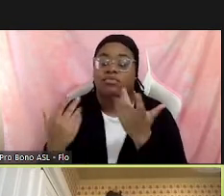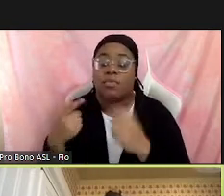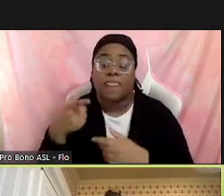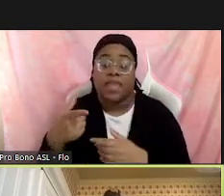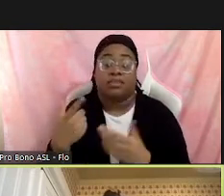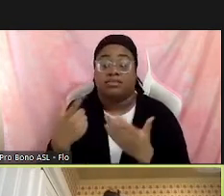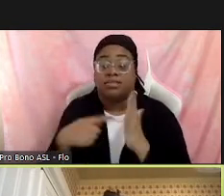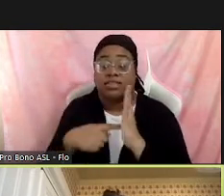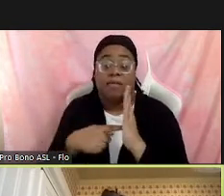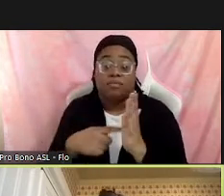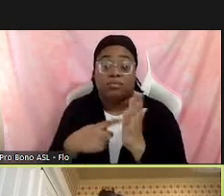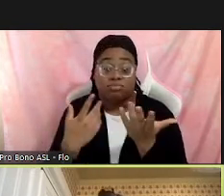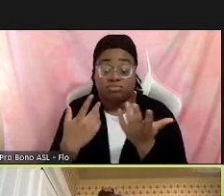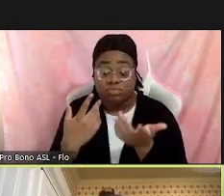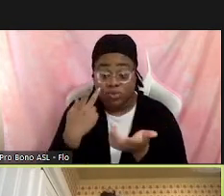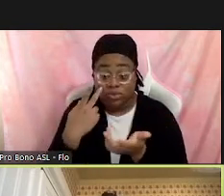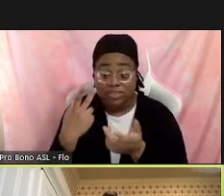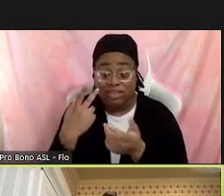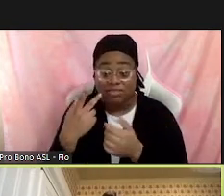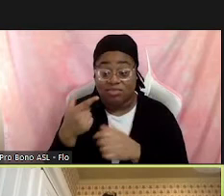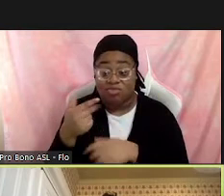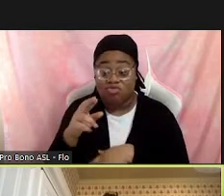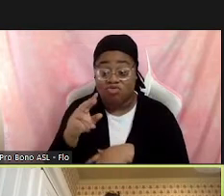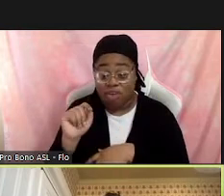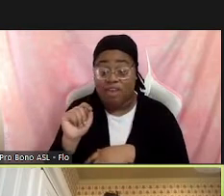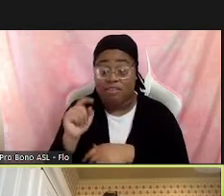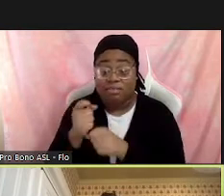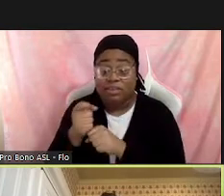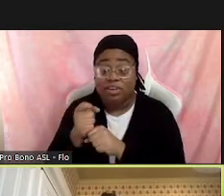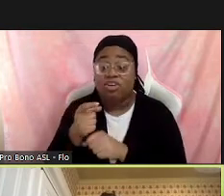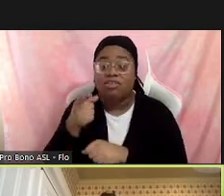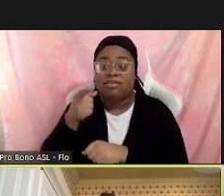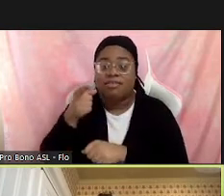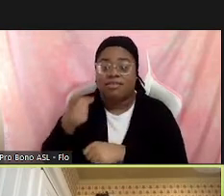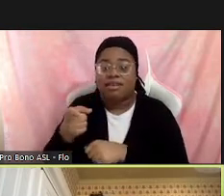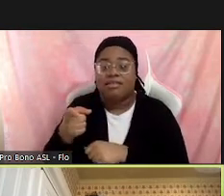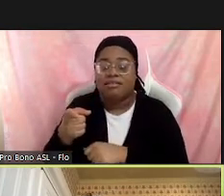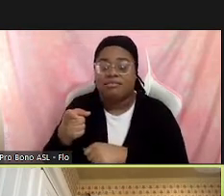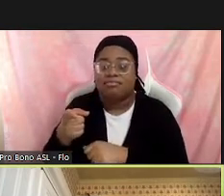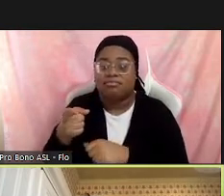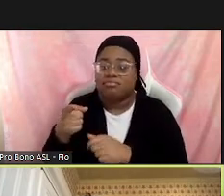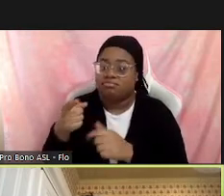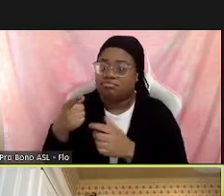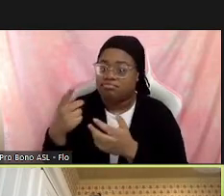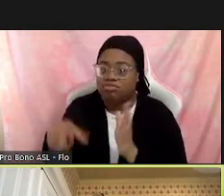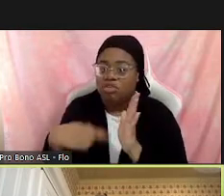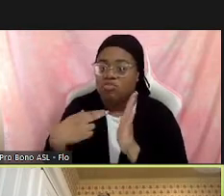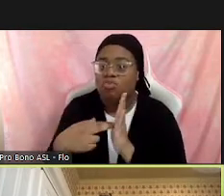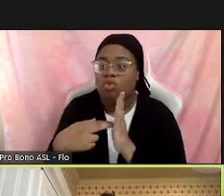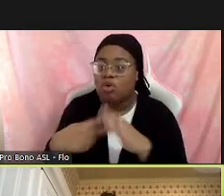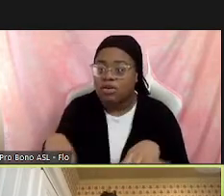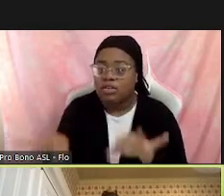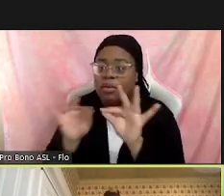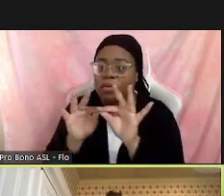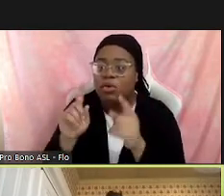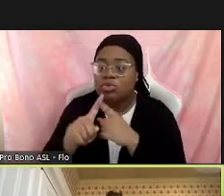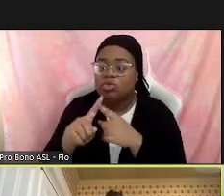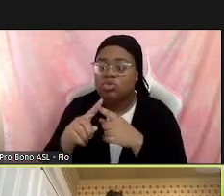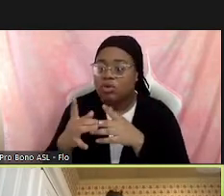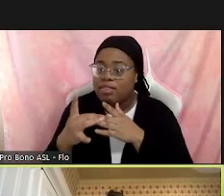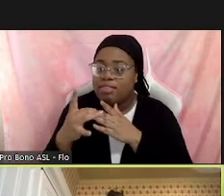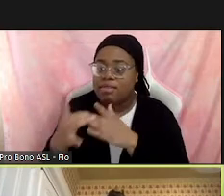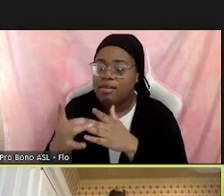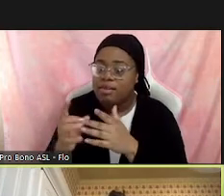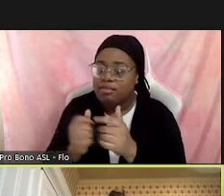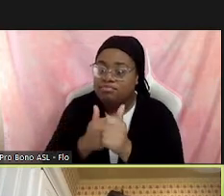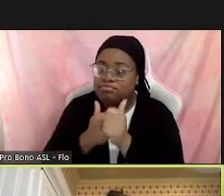how grant makers can play a role in the transformation of the sector by following the lead of Black,